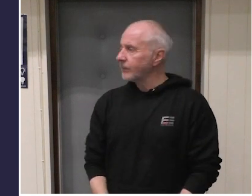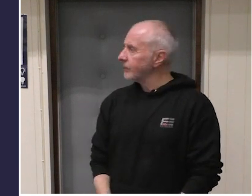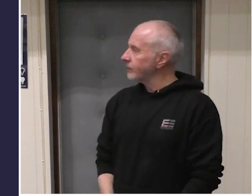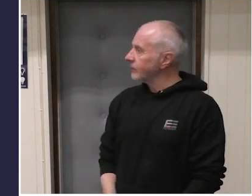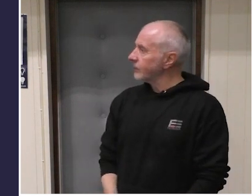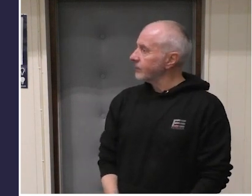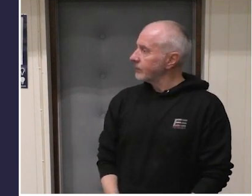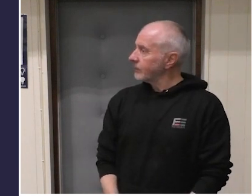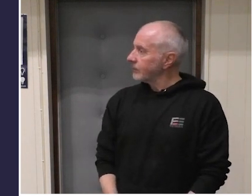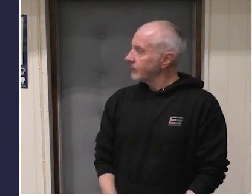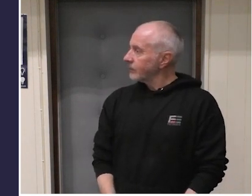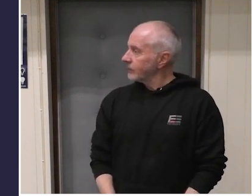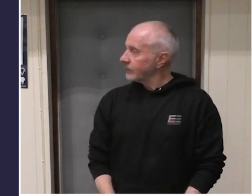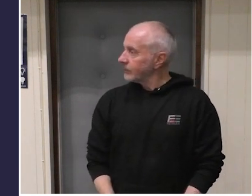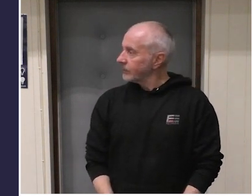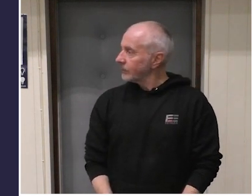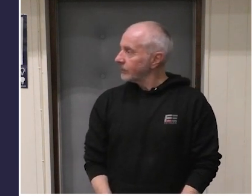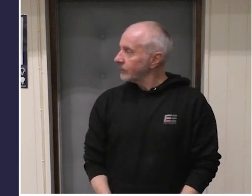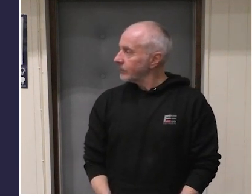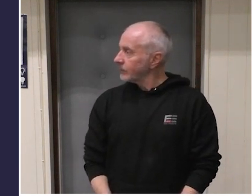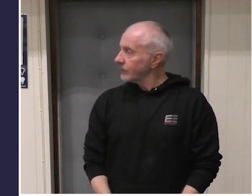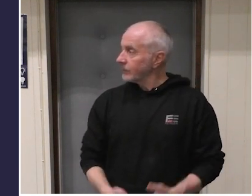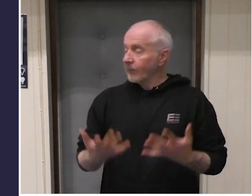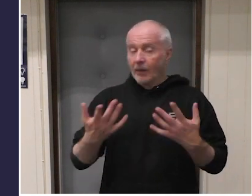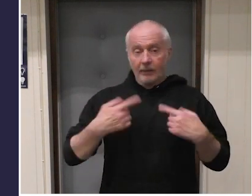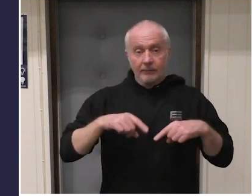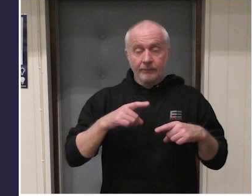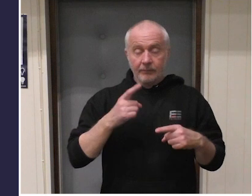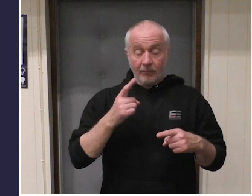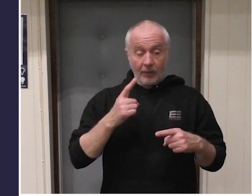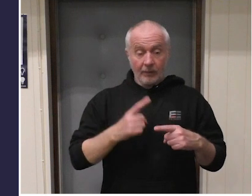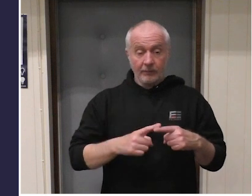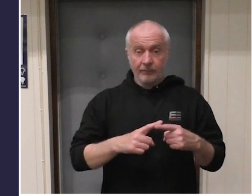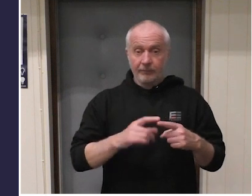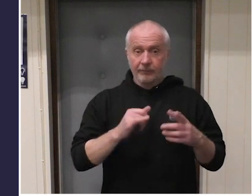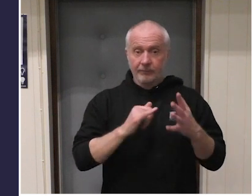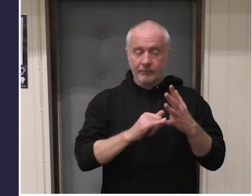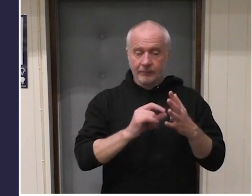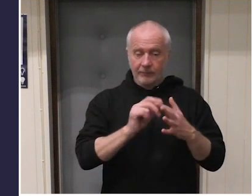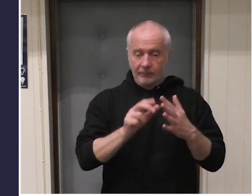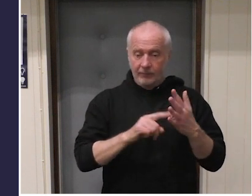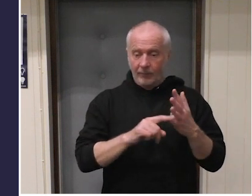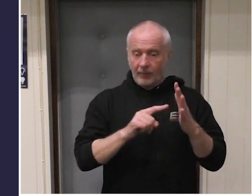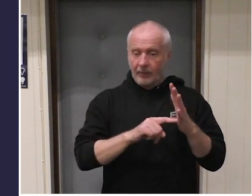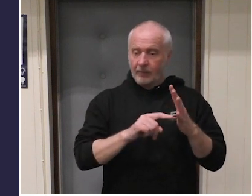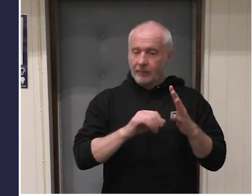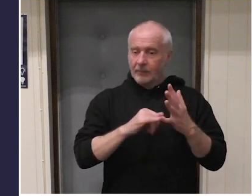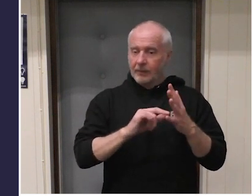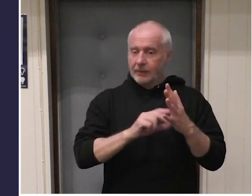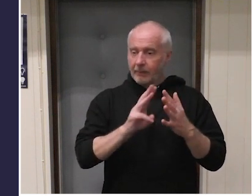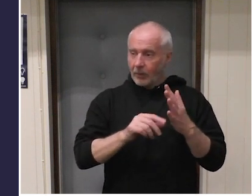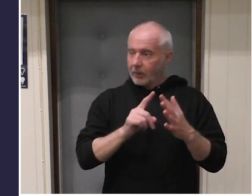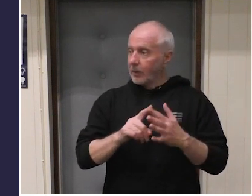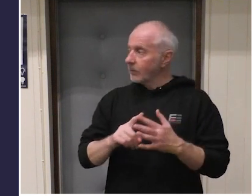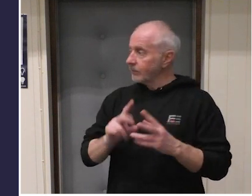That was a bit quick, but so the idea, the thing about the Spandrels of St. Marco are this, okay? So we look in